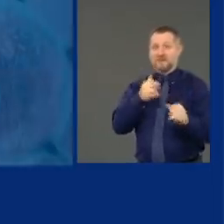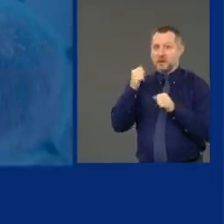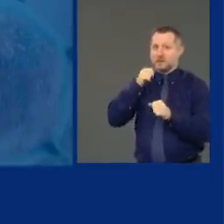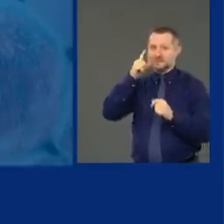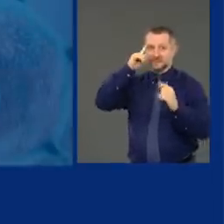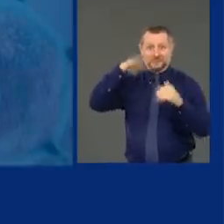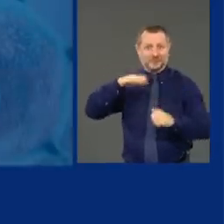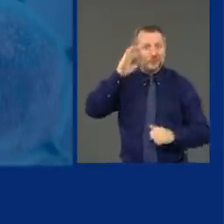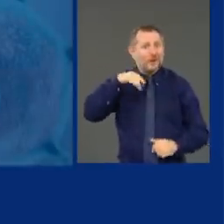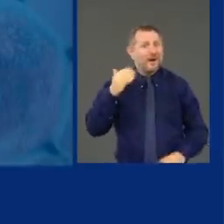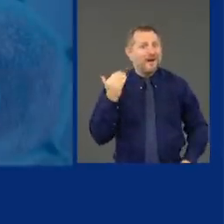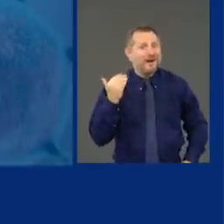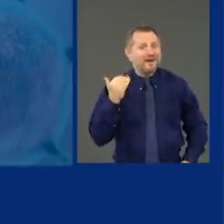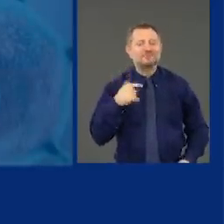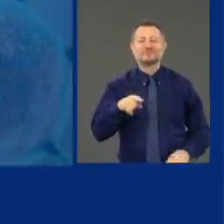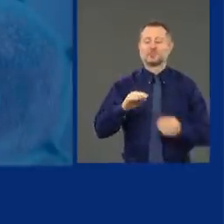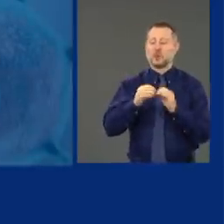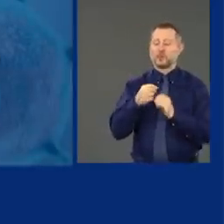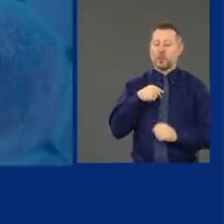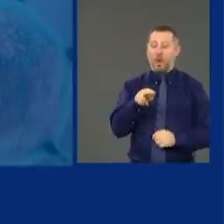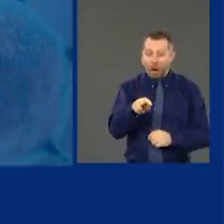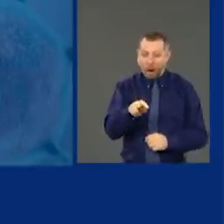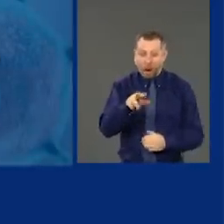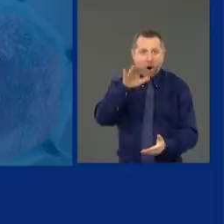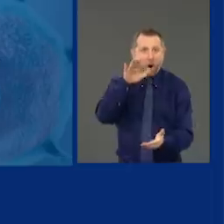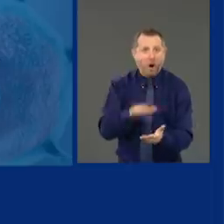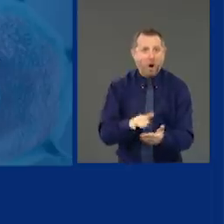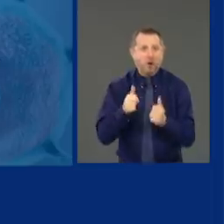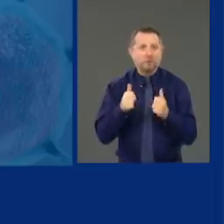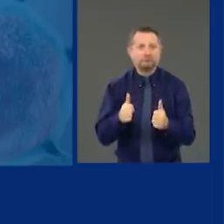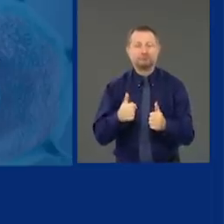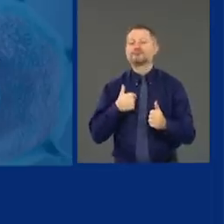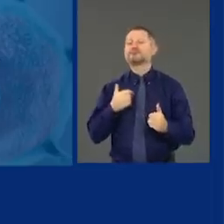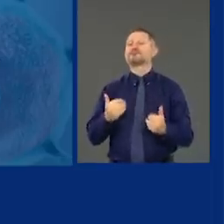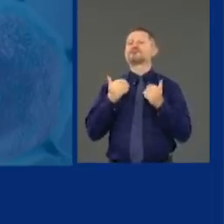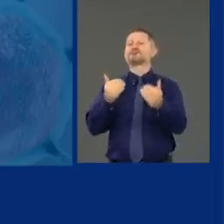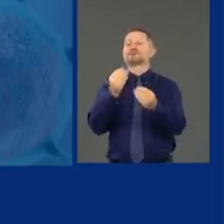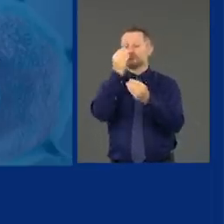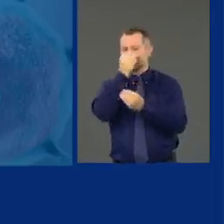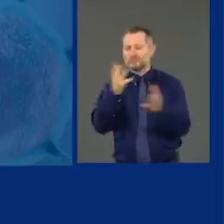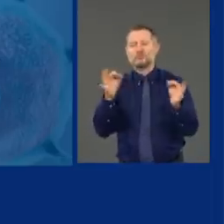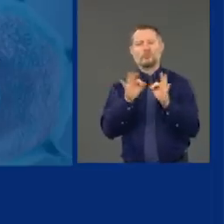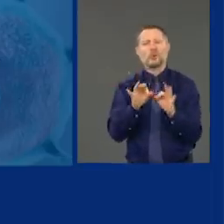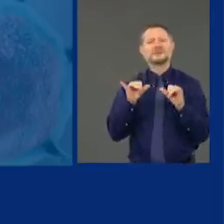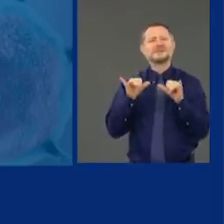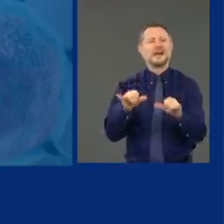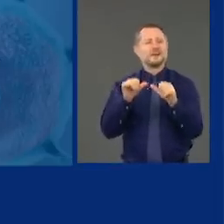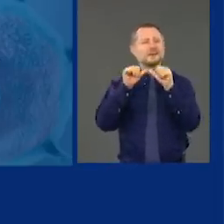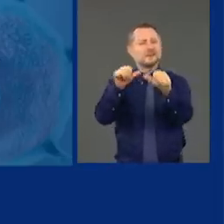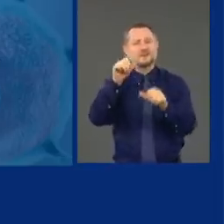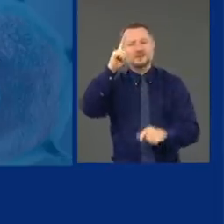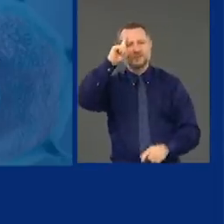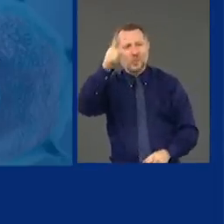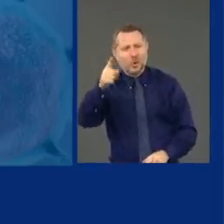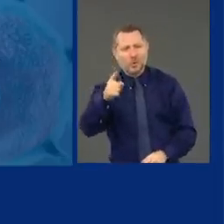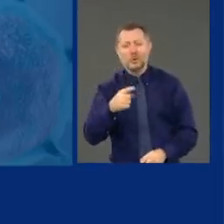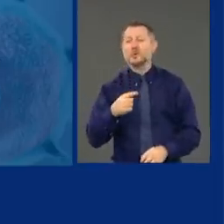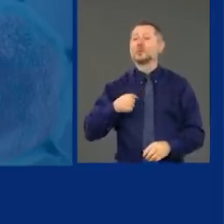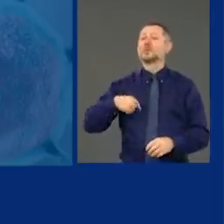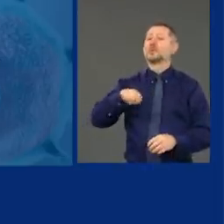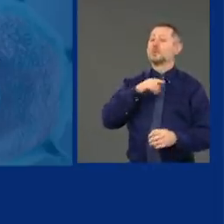well on the metrics. But people still have to stay smart. And with this virus, you learn something new every